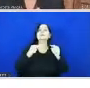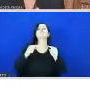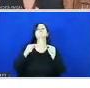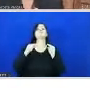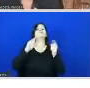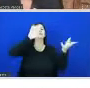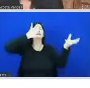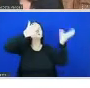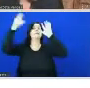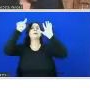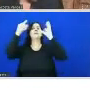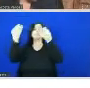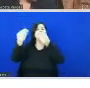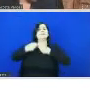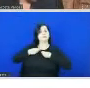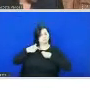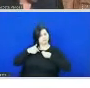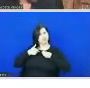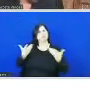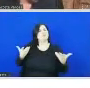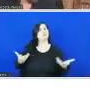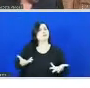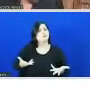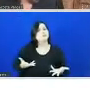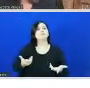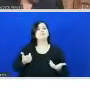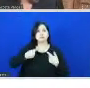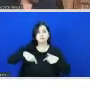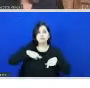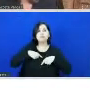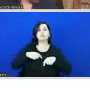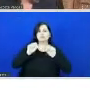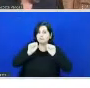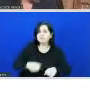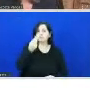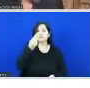into all climate action plans and policies. In technology